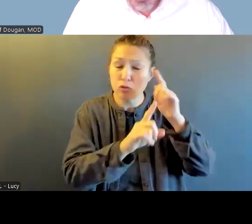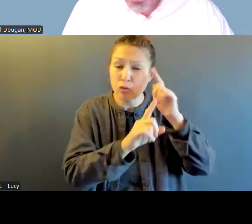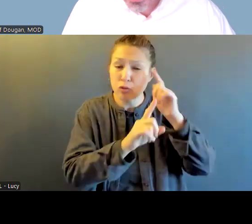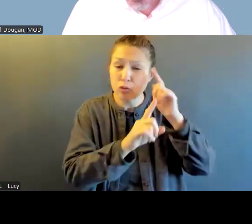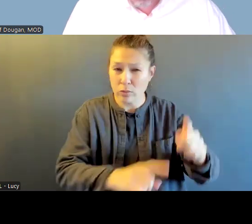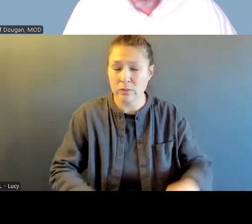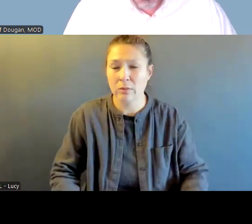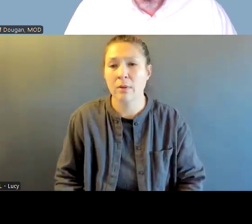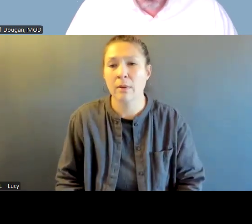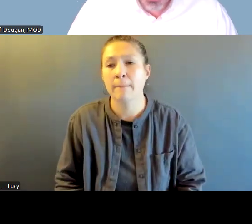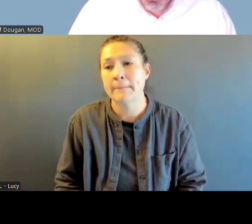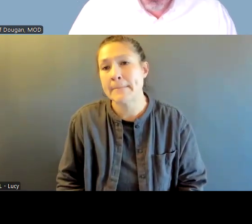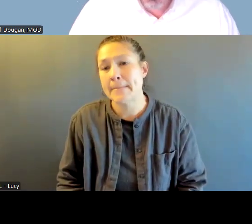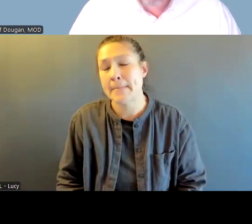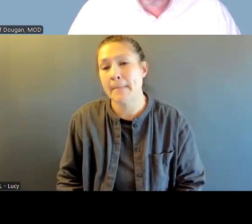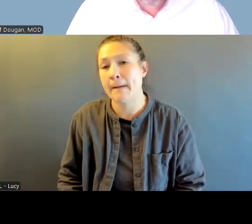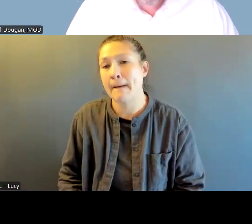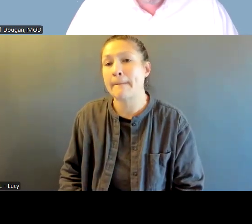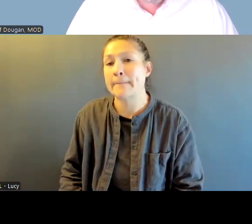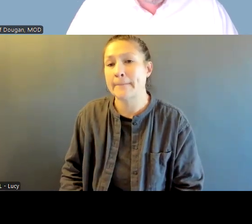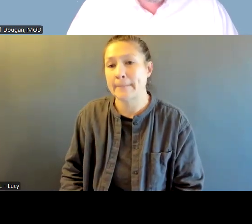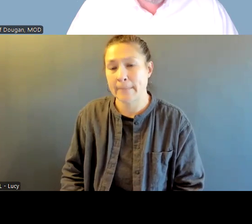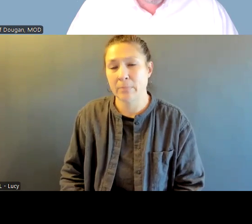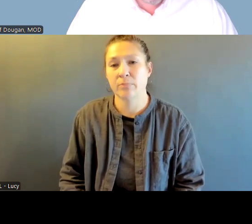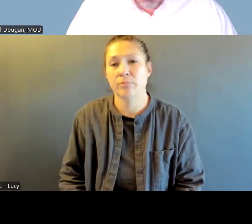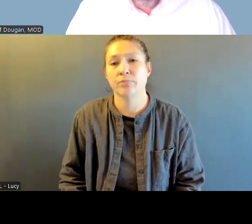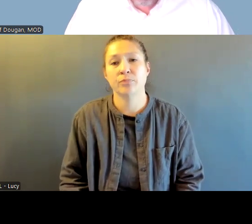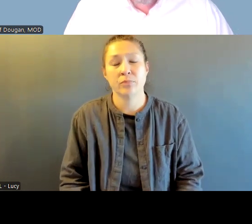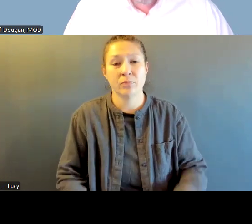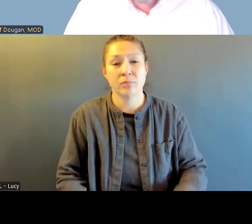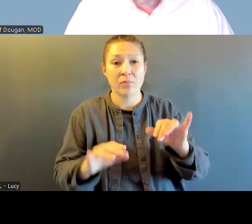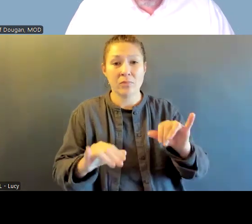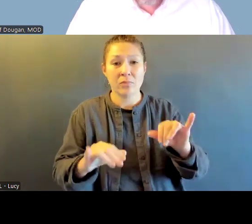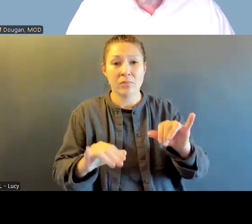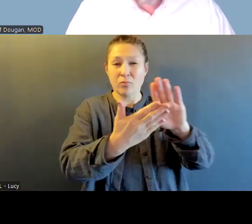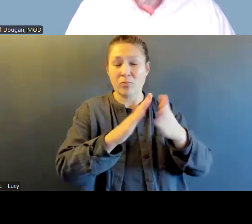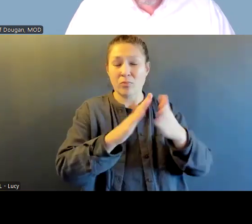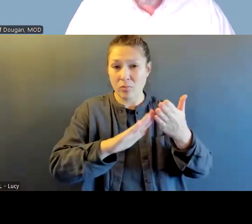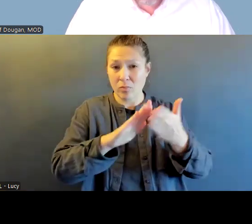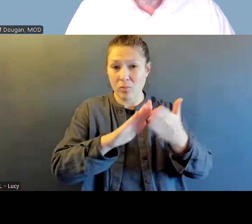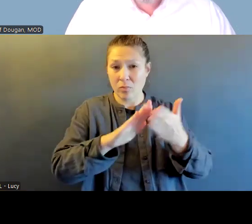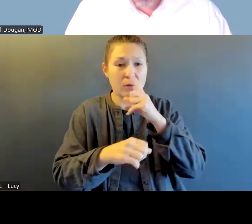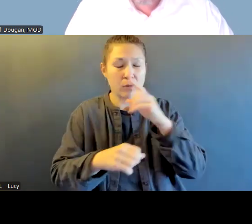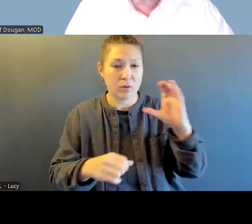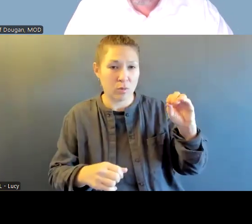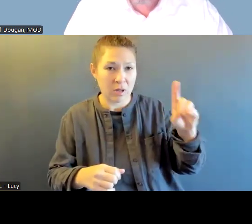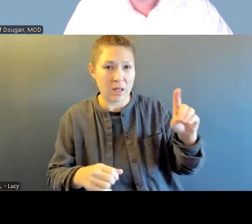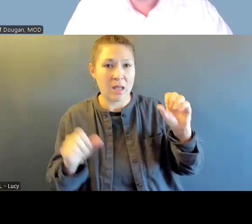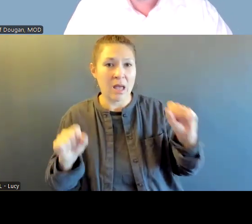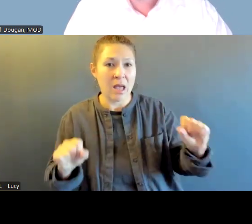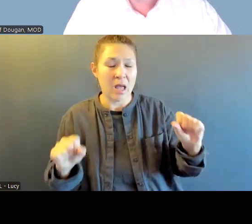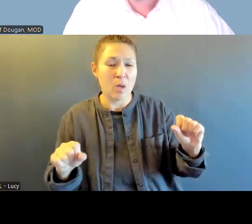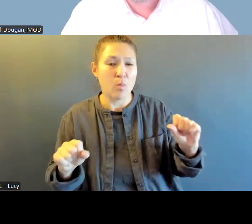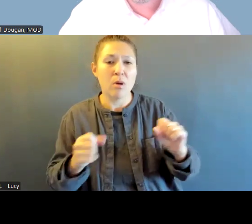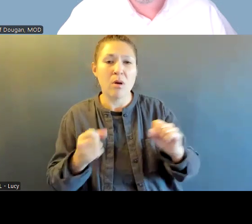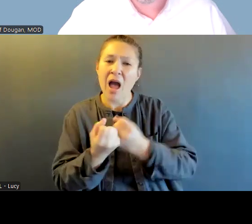The systematic approach to operations helps ensure that CODs can effectively advocate for and serve their